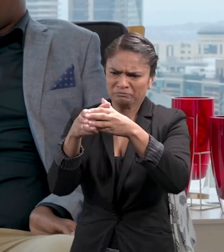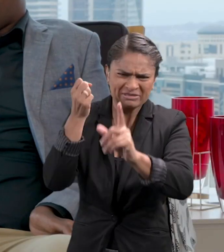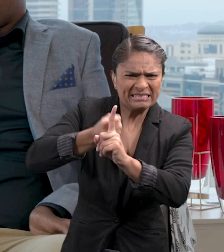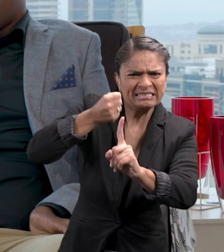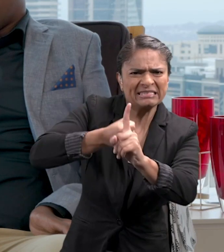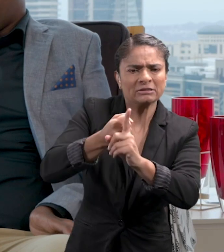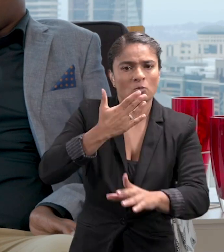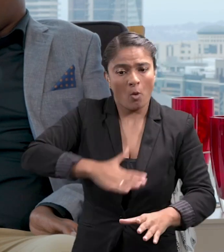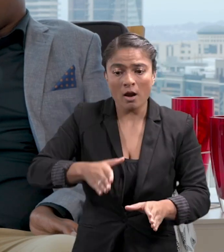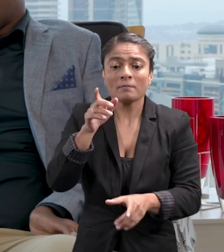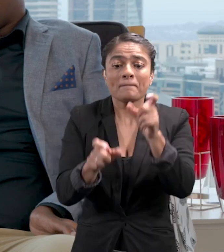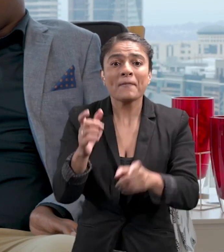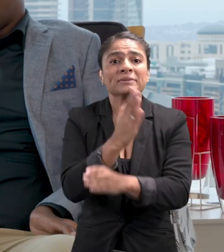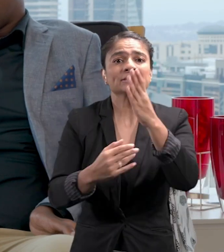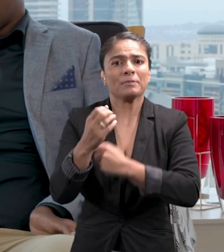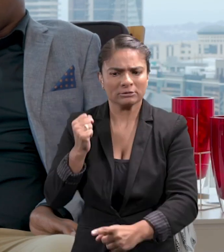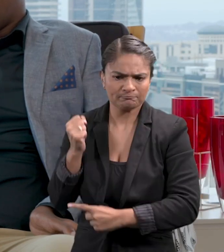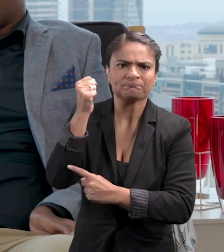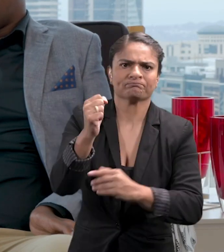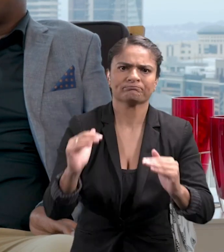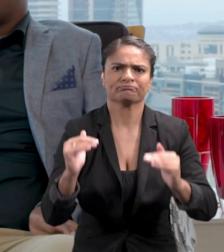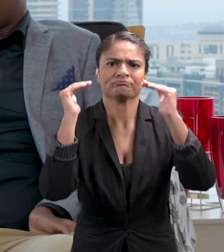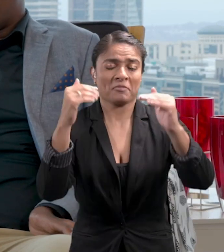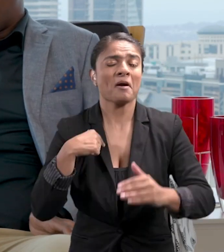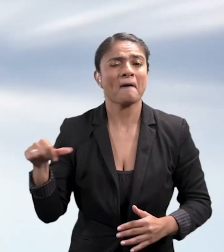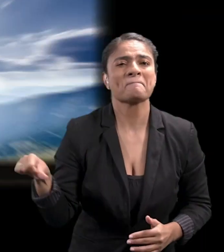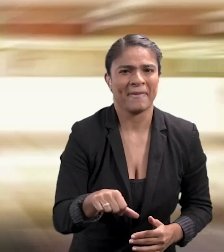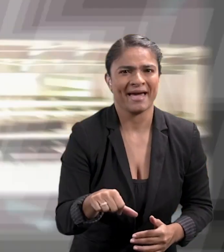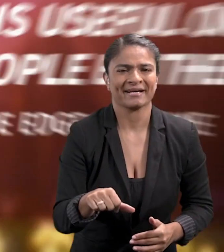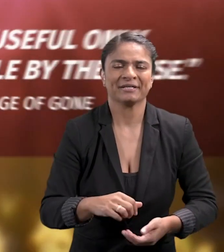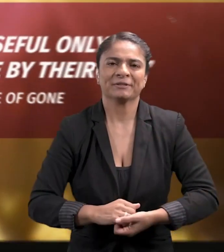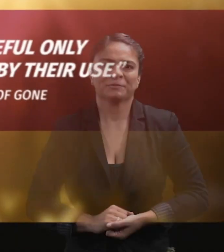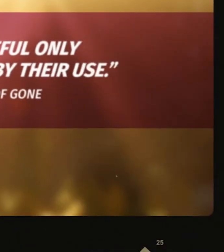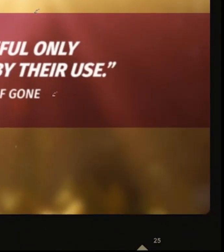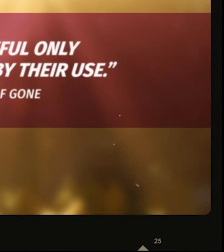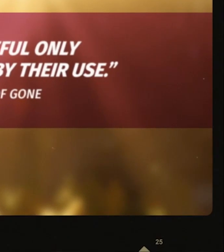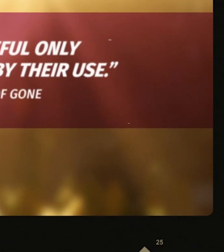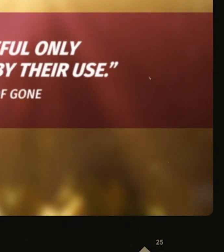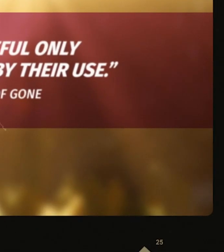to advance employment equity for persons with disabilities. We'll be right back.